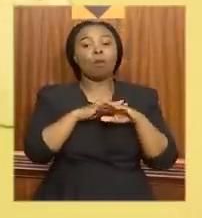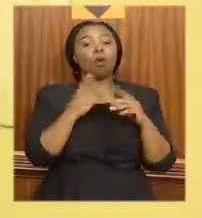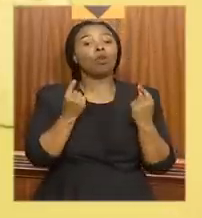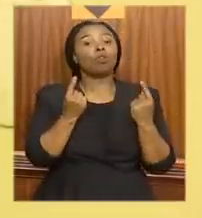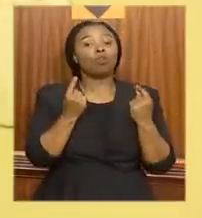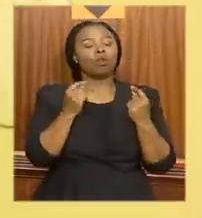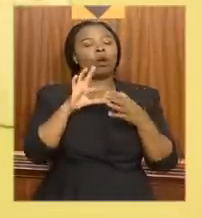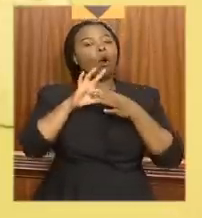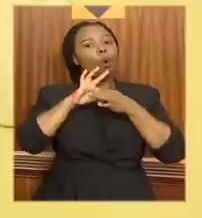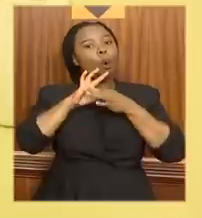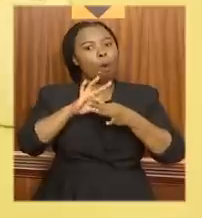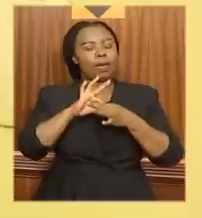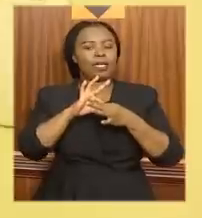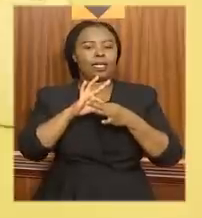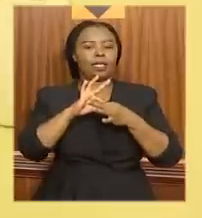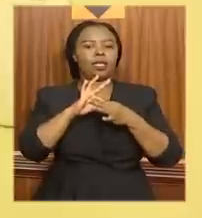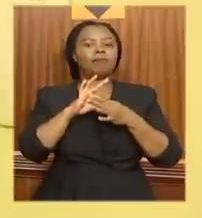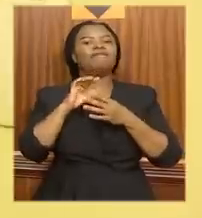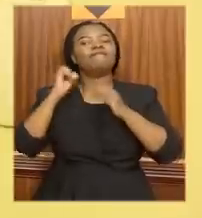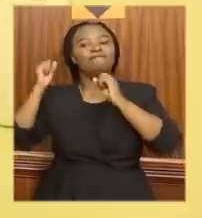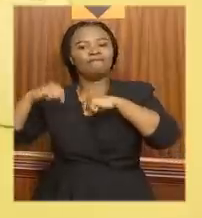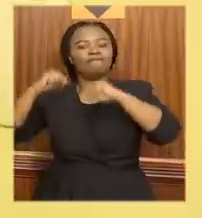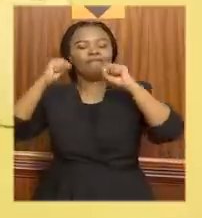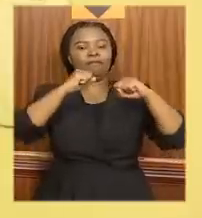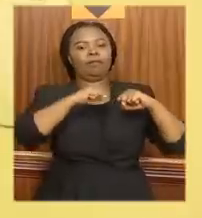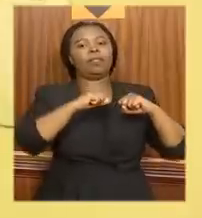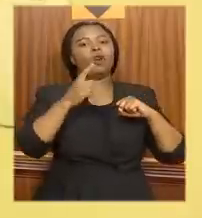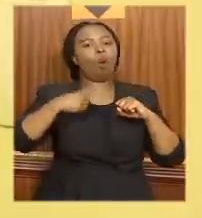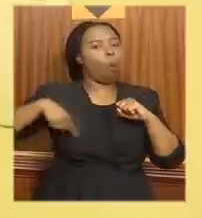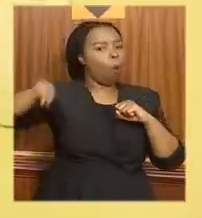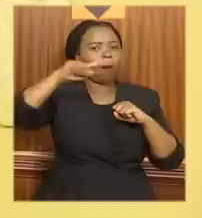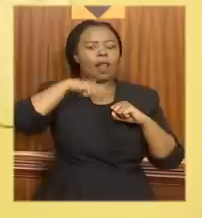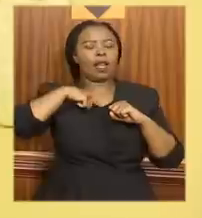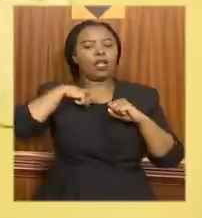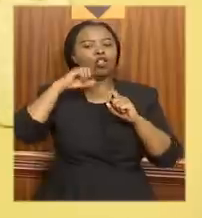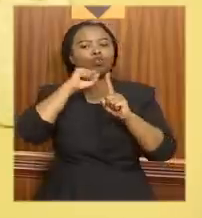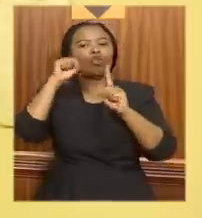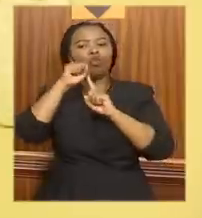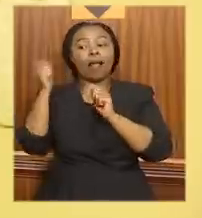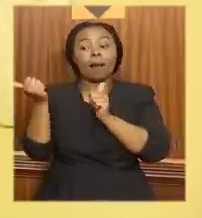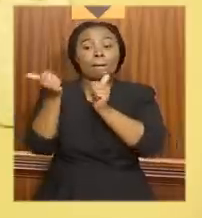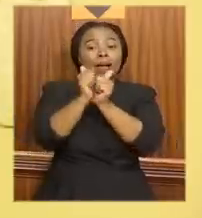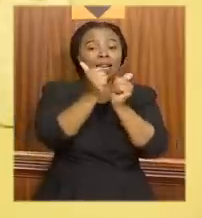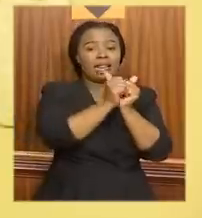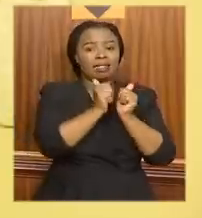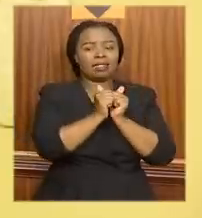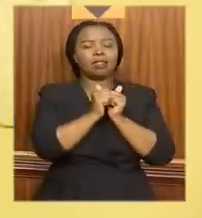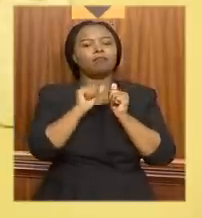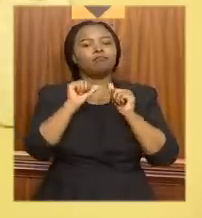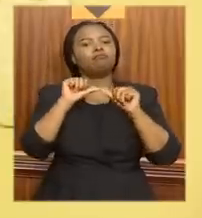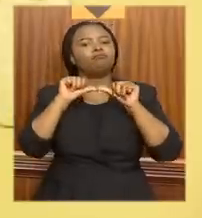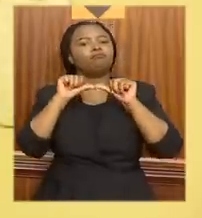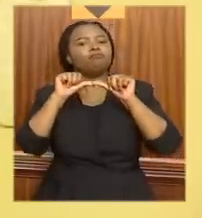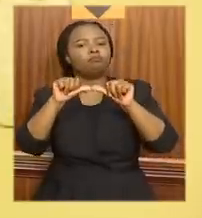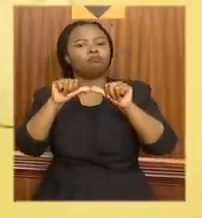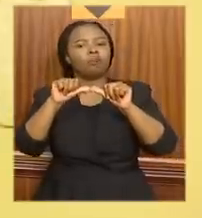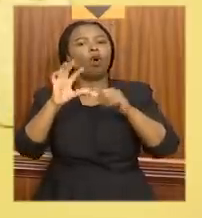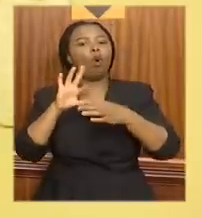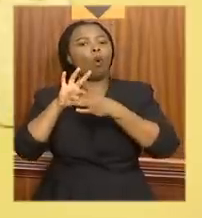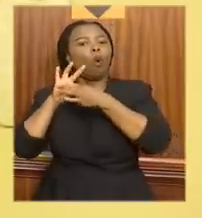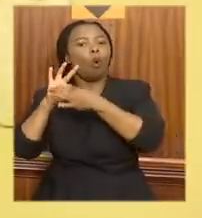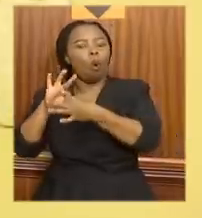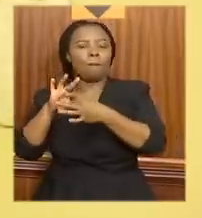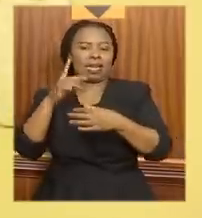the commitments and the concrete steps to be taken by all social partners. Just as we